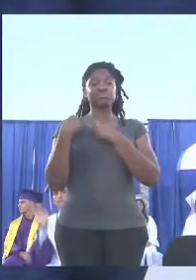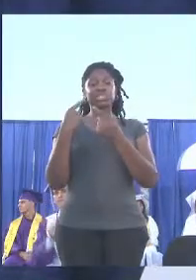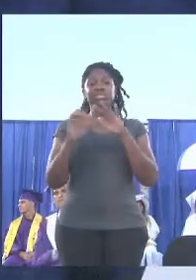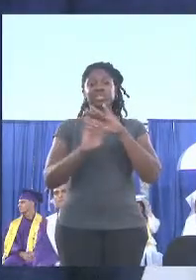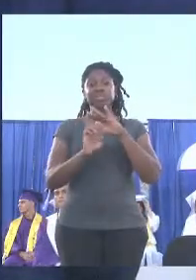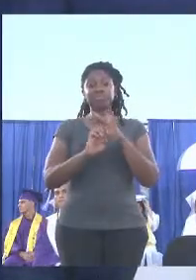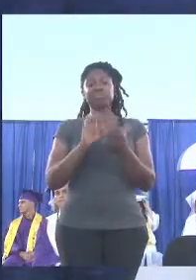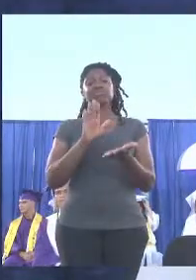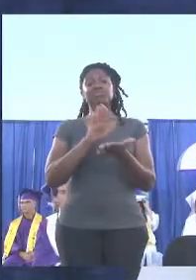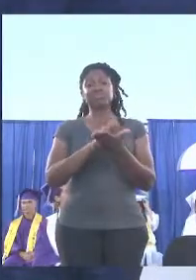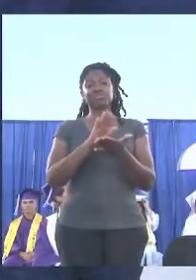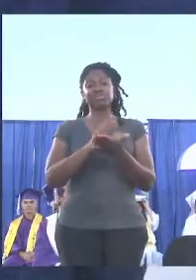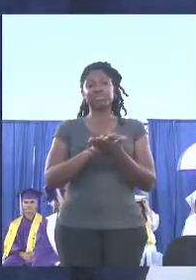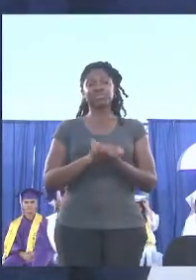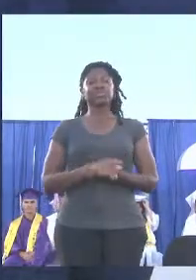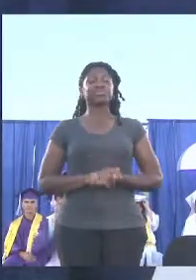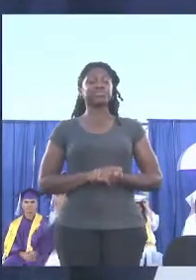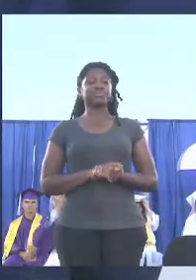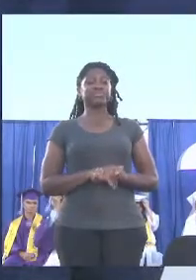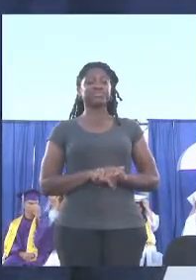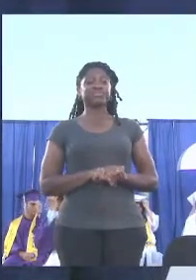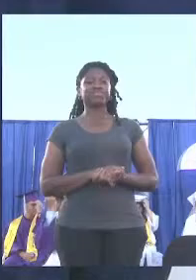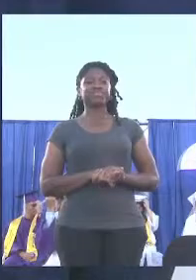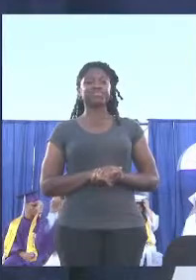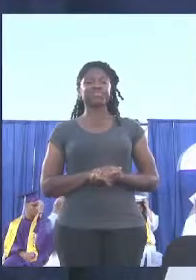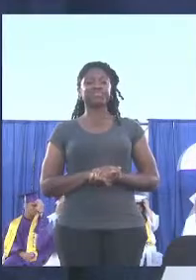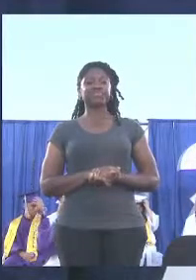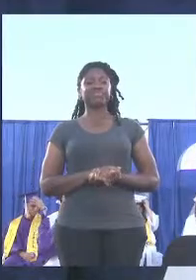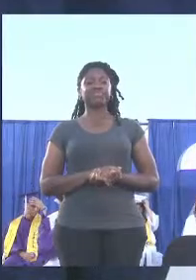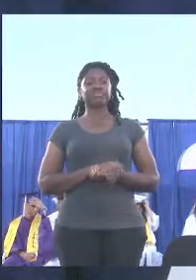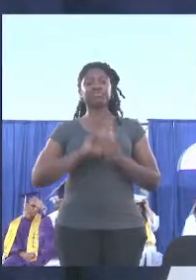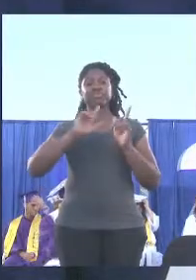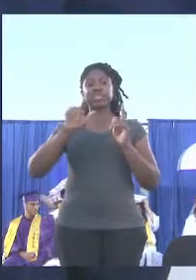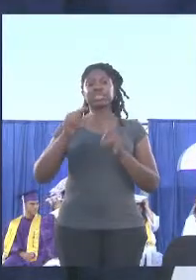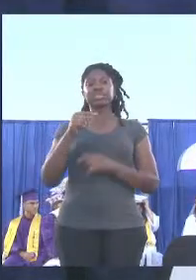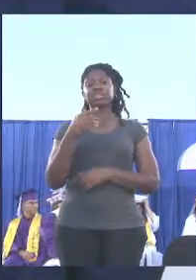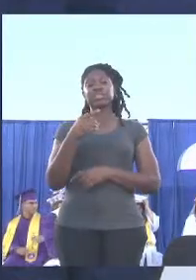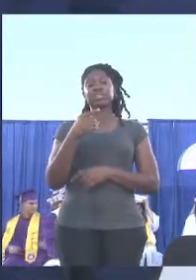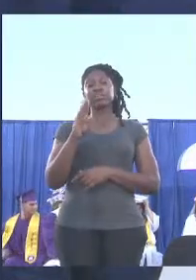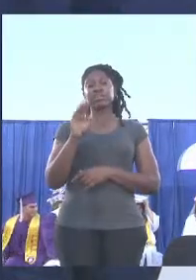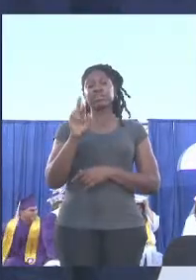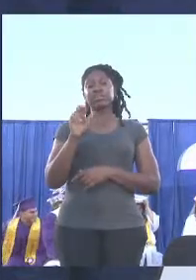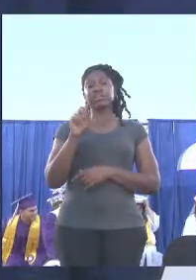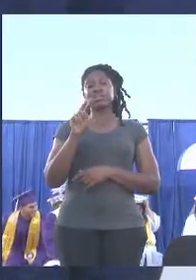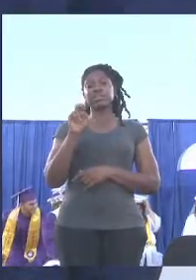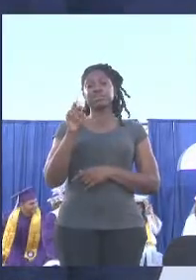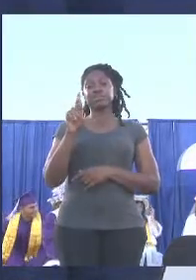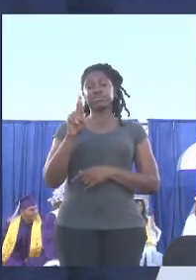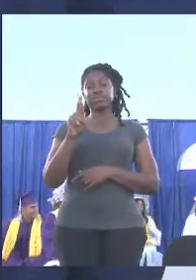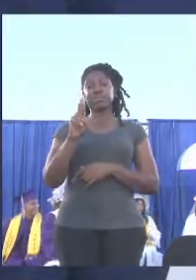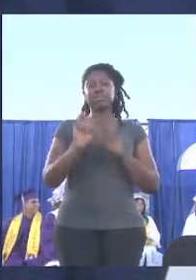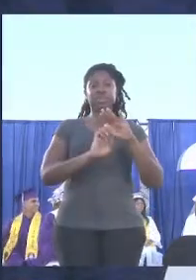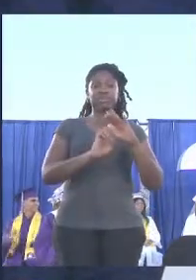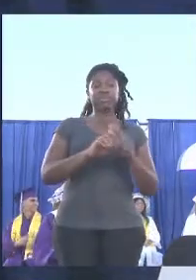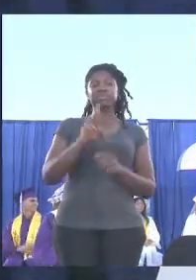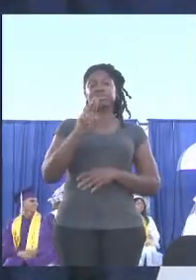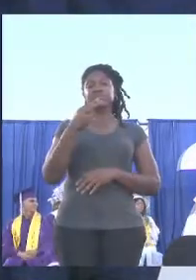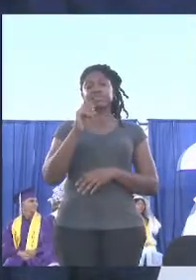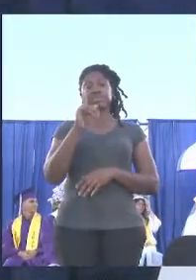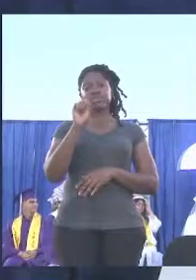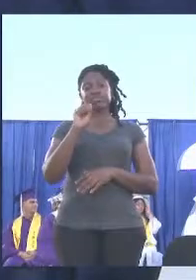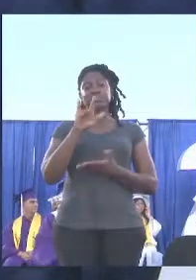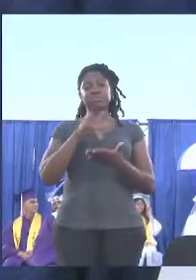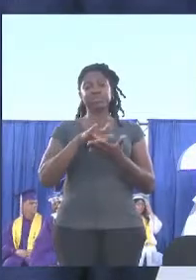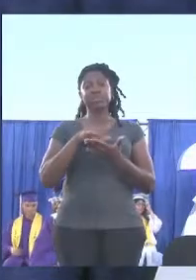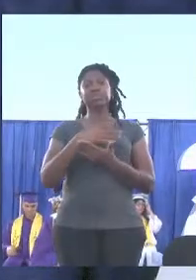began pre-K at the age of 3. He attended Grabner Elementary, Rhodes Middle School,